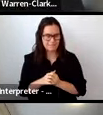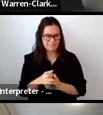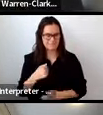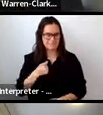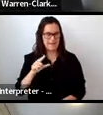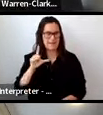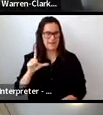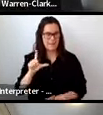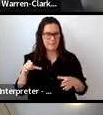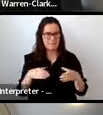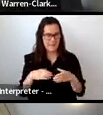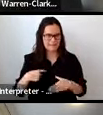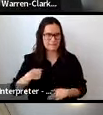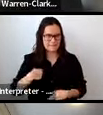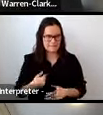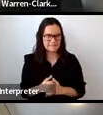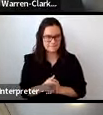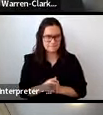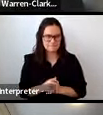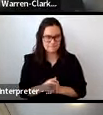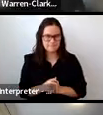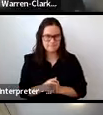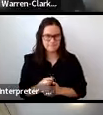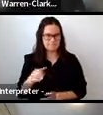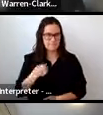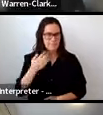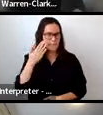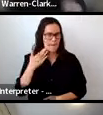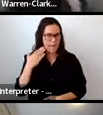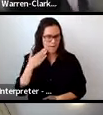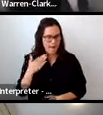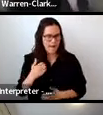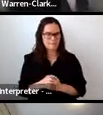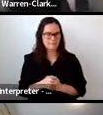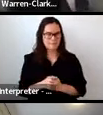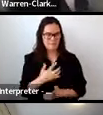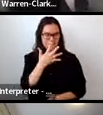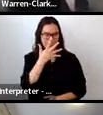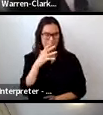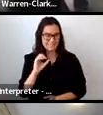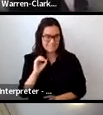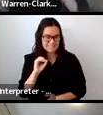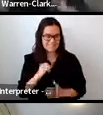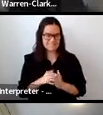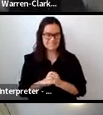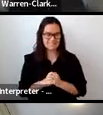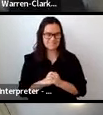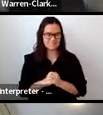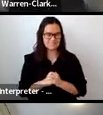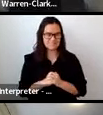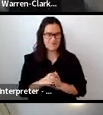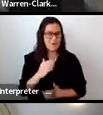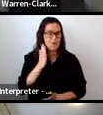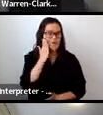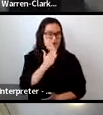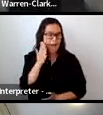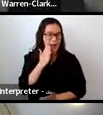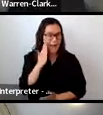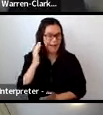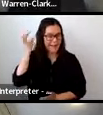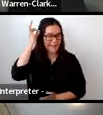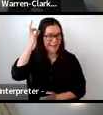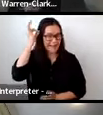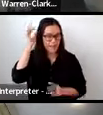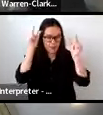MP. I am a Pākehā woman of 50. I have short grey hair and a green top